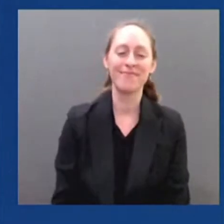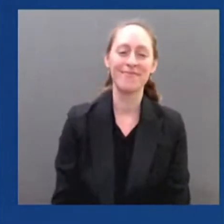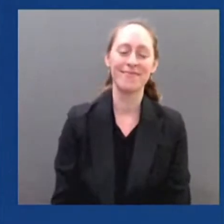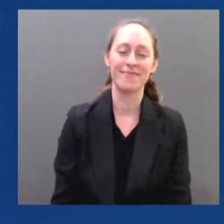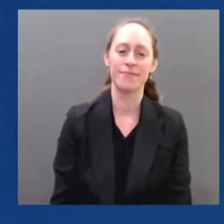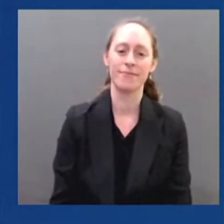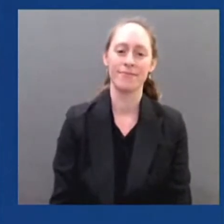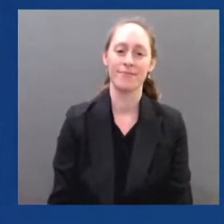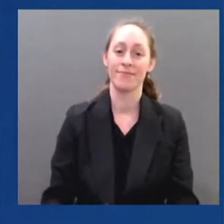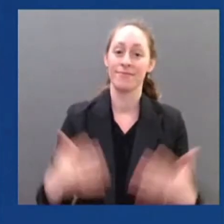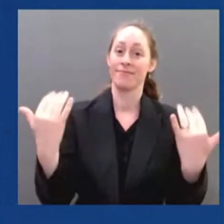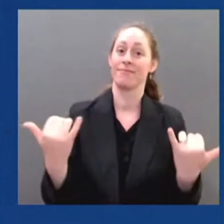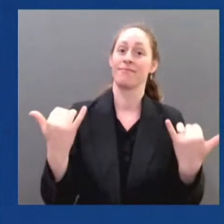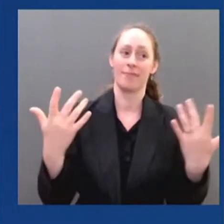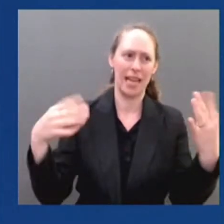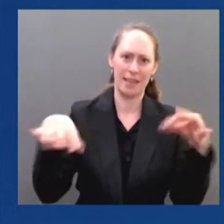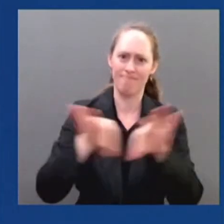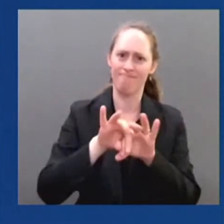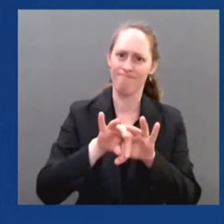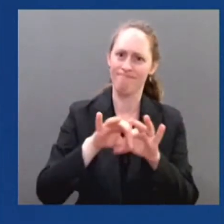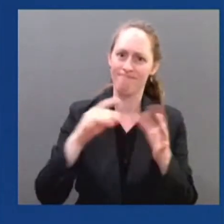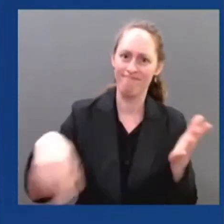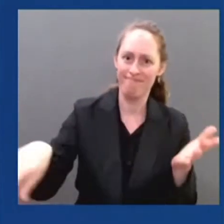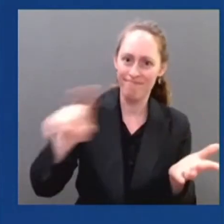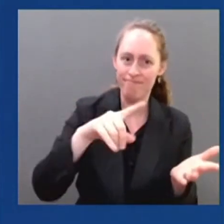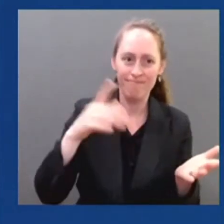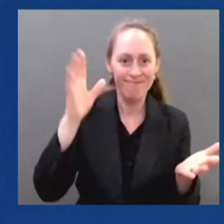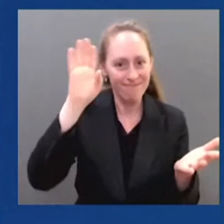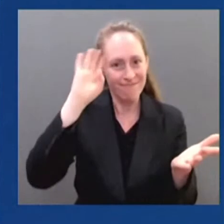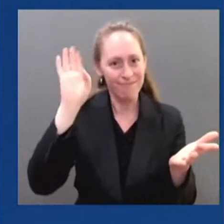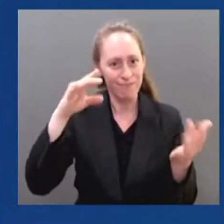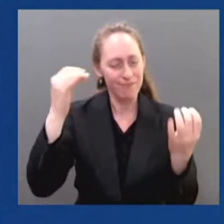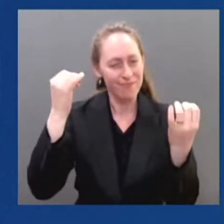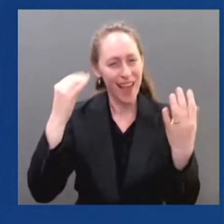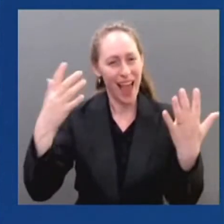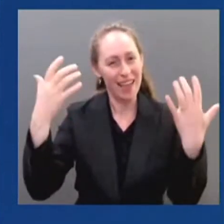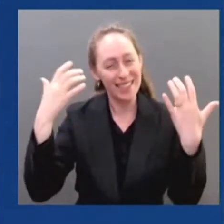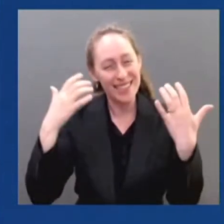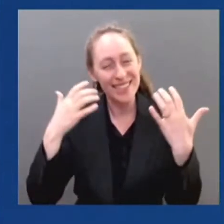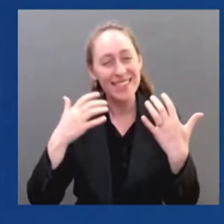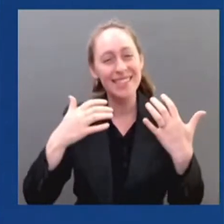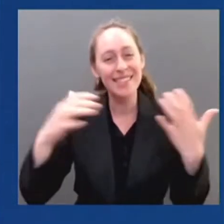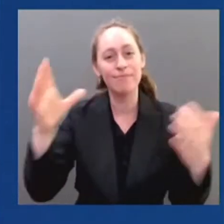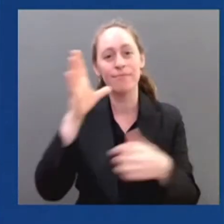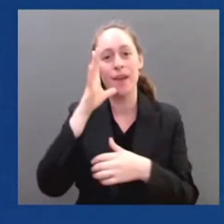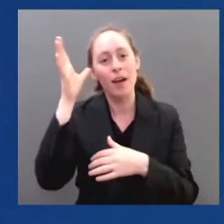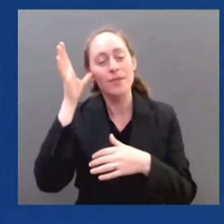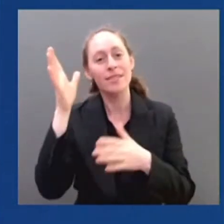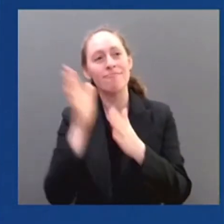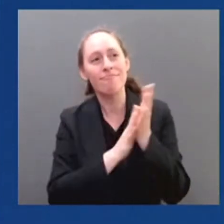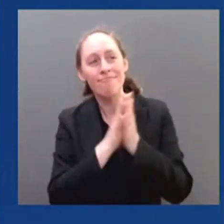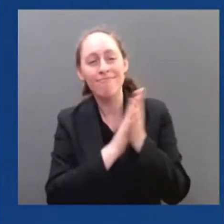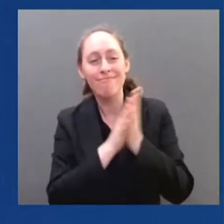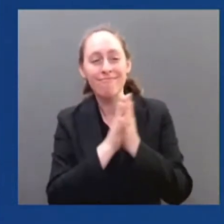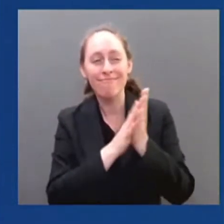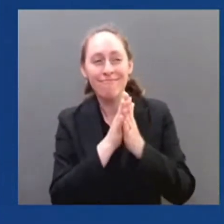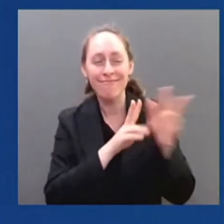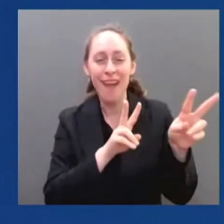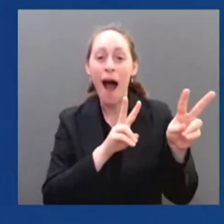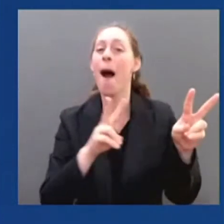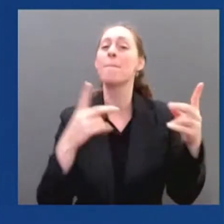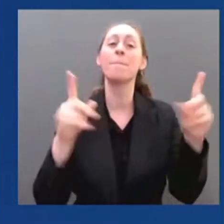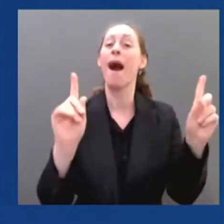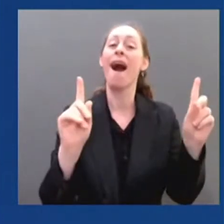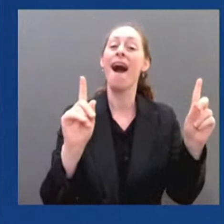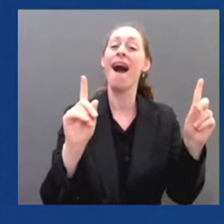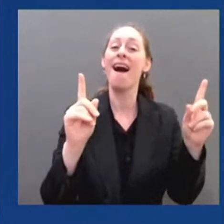for a long time. The first COVID-19 vaccines for our youngest kids. You know, it's been nearly 18 months since the first